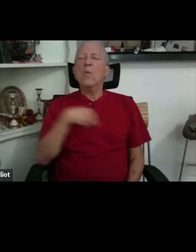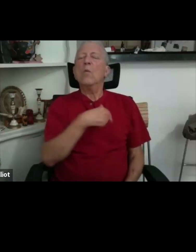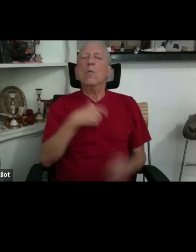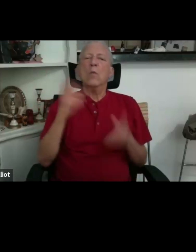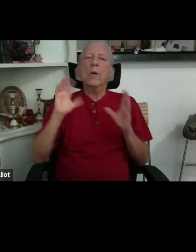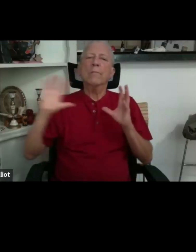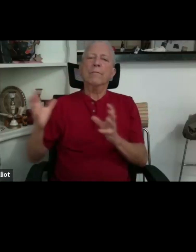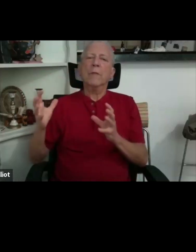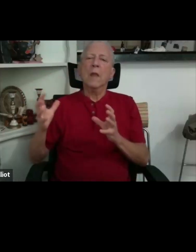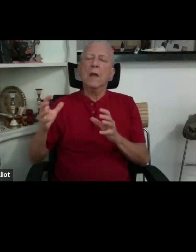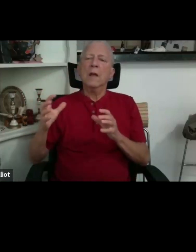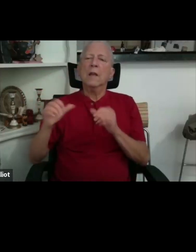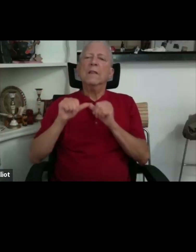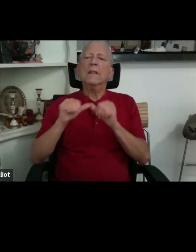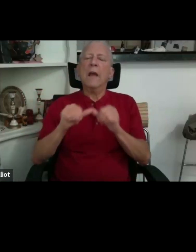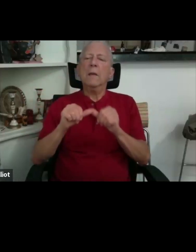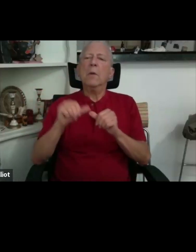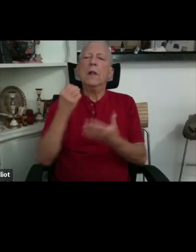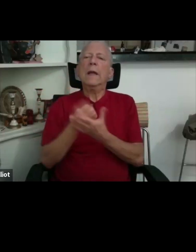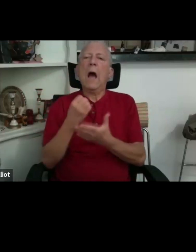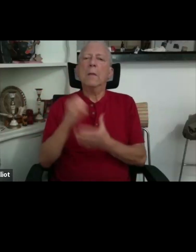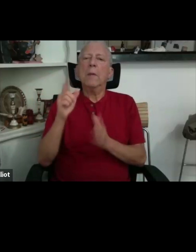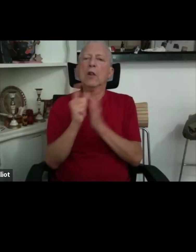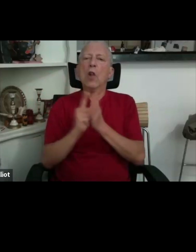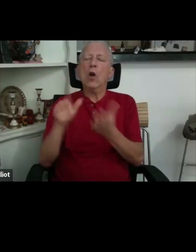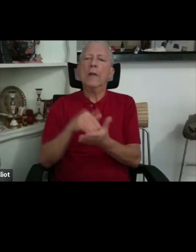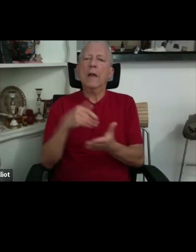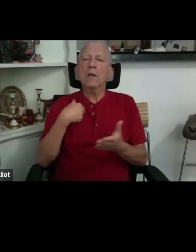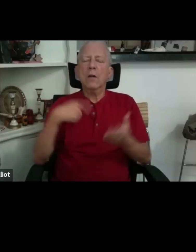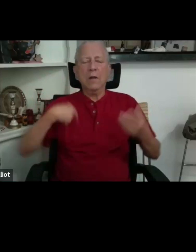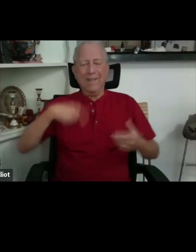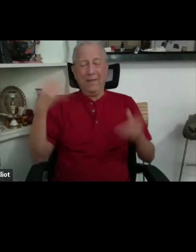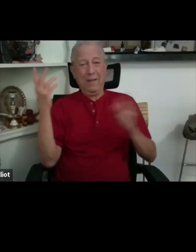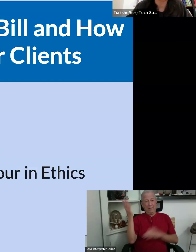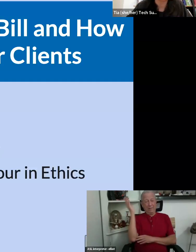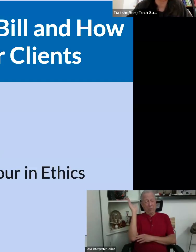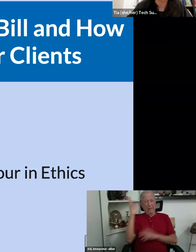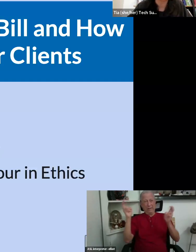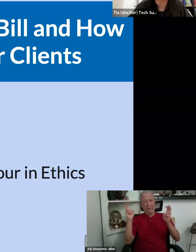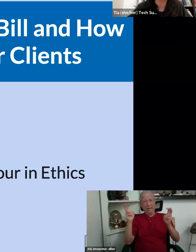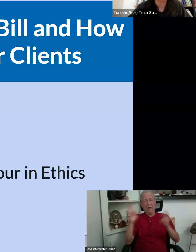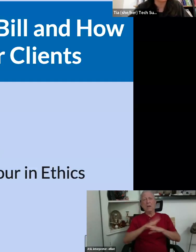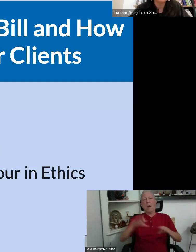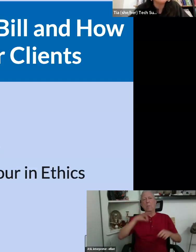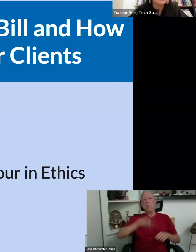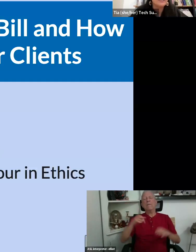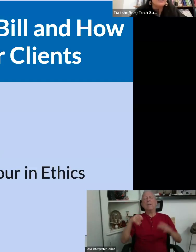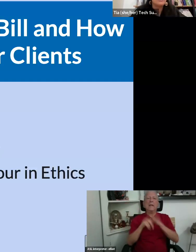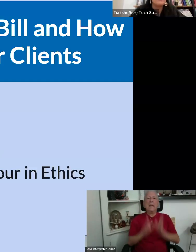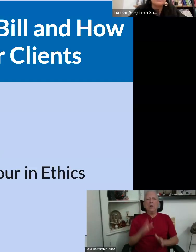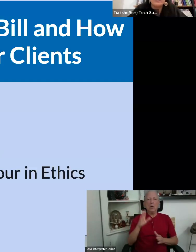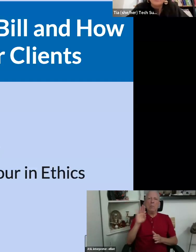Economies Law Center. This event is called the Nonprofit Killer Bill and How It Might Affect Our